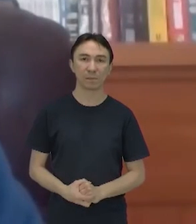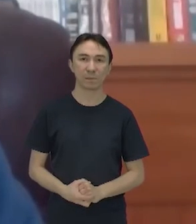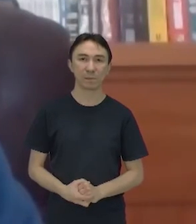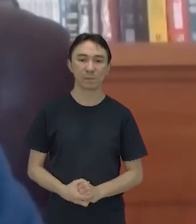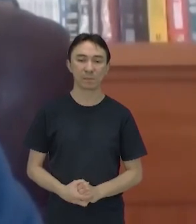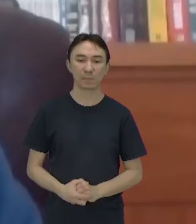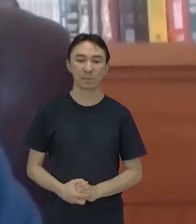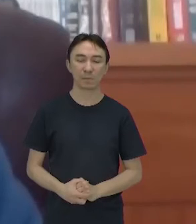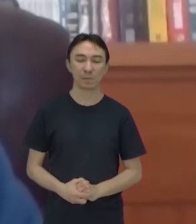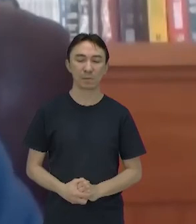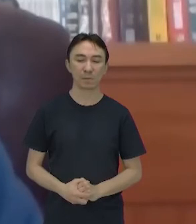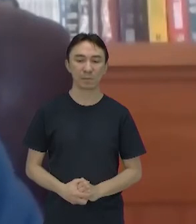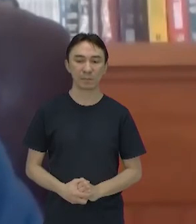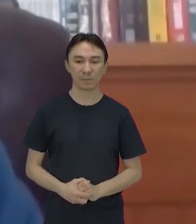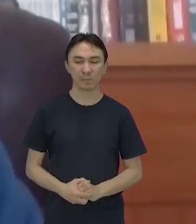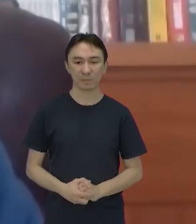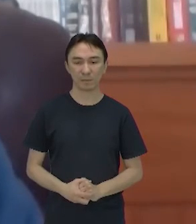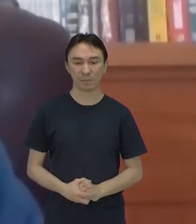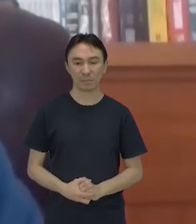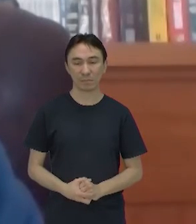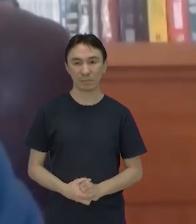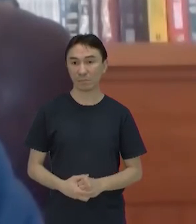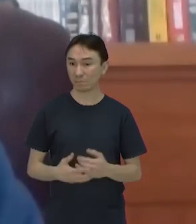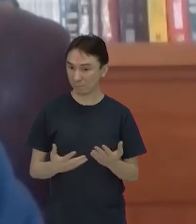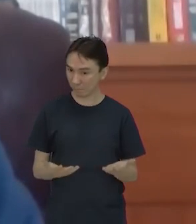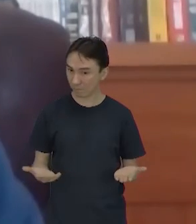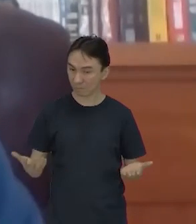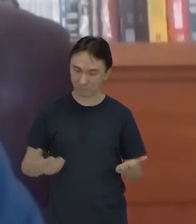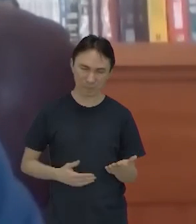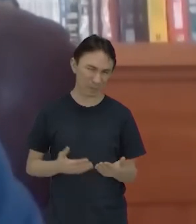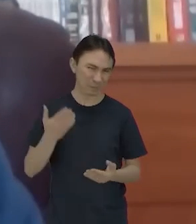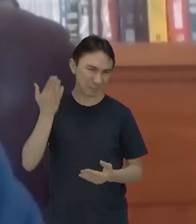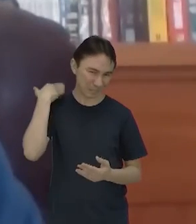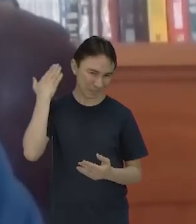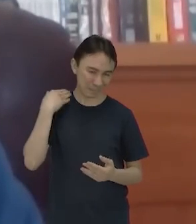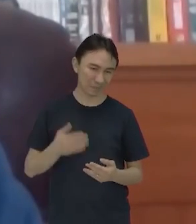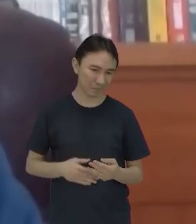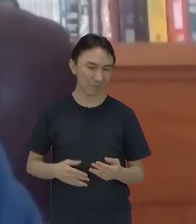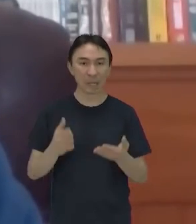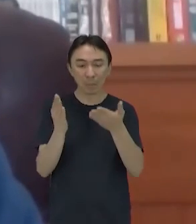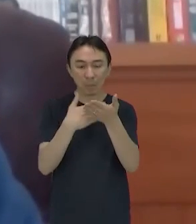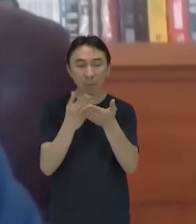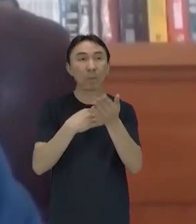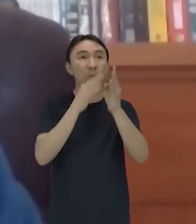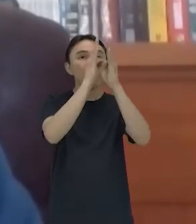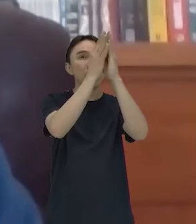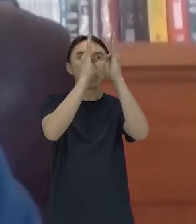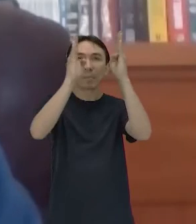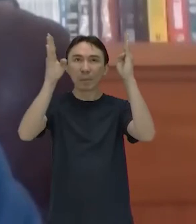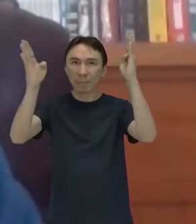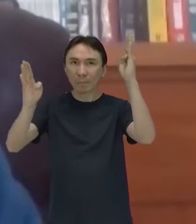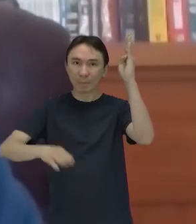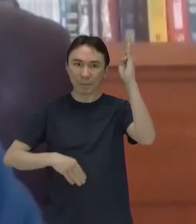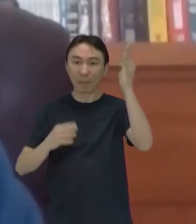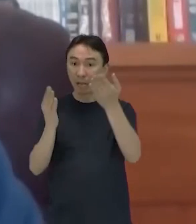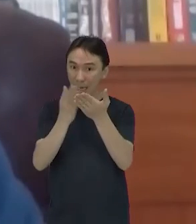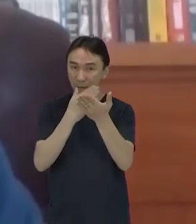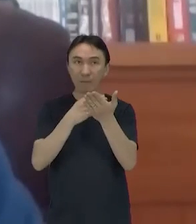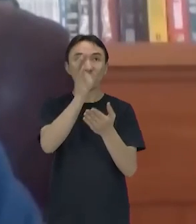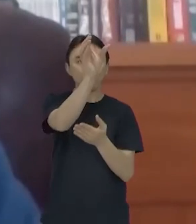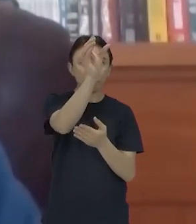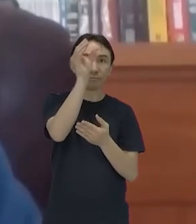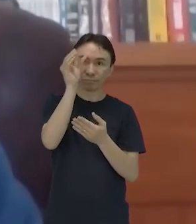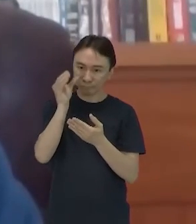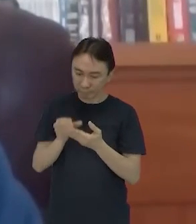to research there. Então, geralmente eu entrava na biblioteca, pegava o livro, assinava por ele e levava para casa. Mas